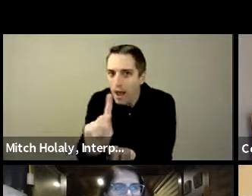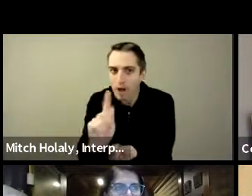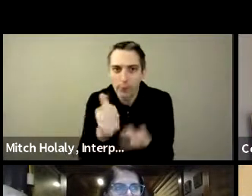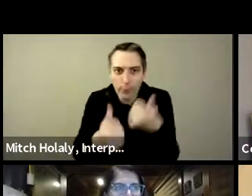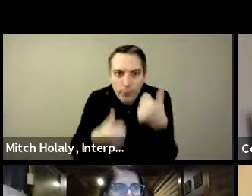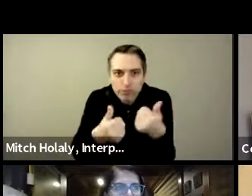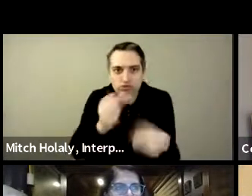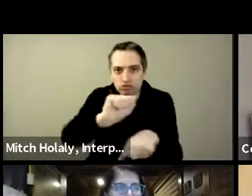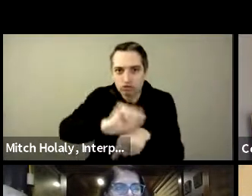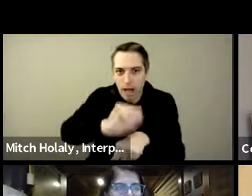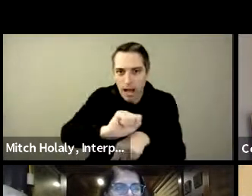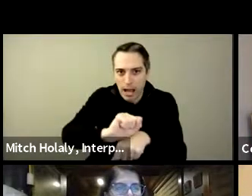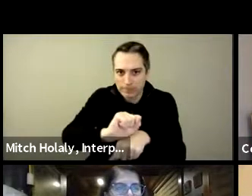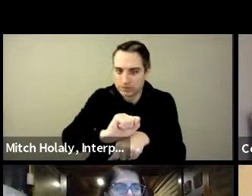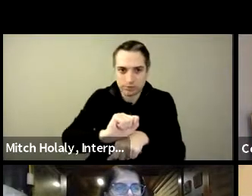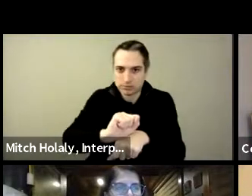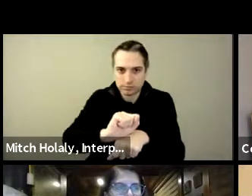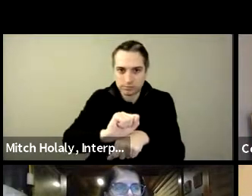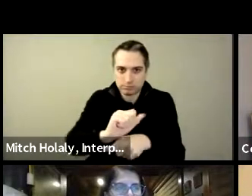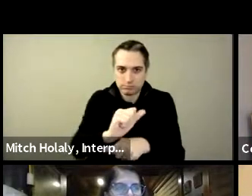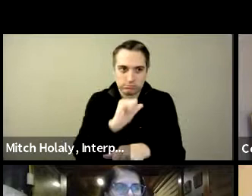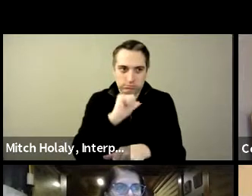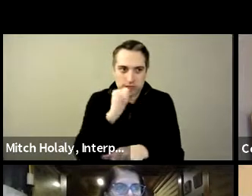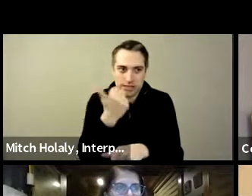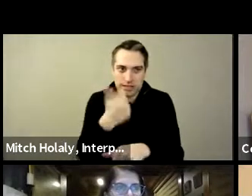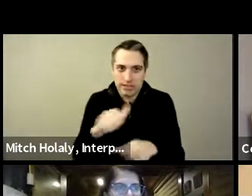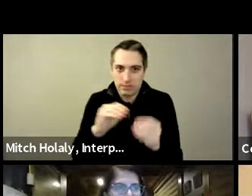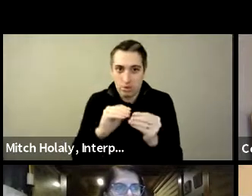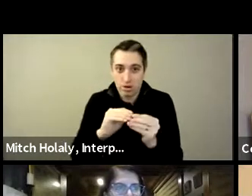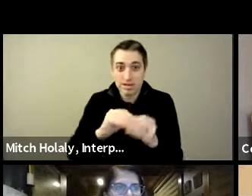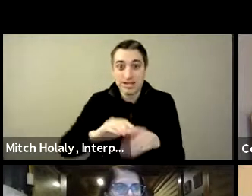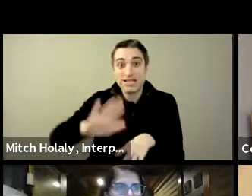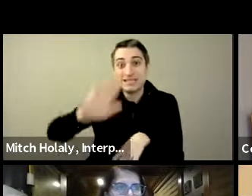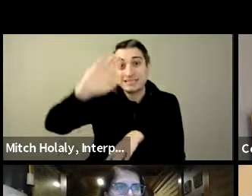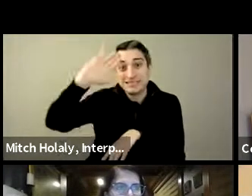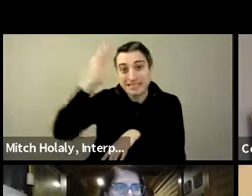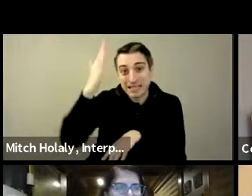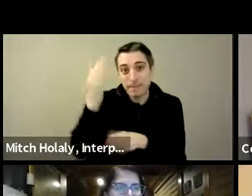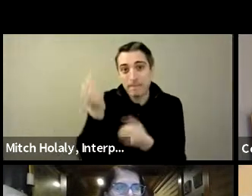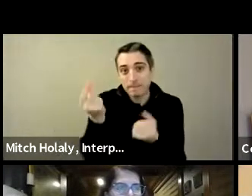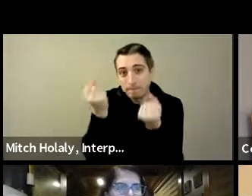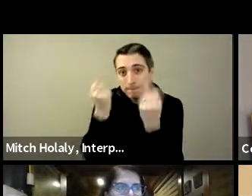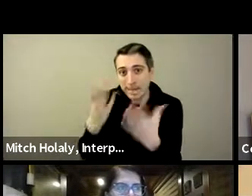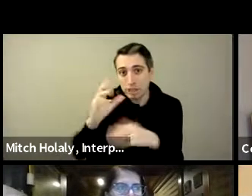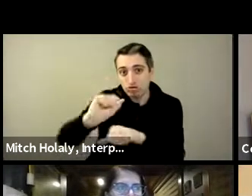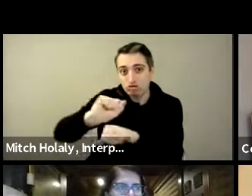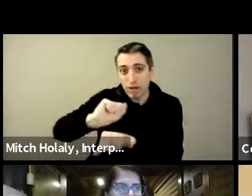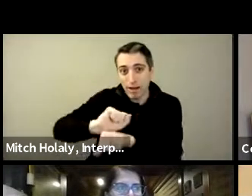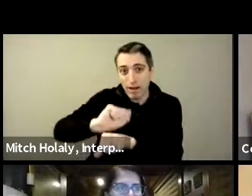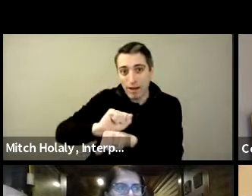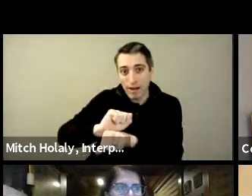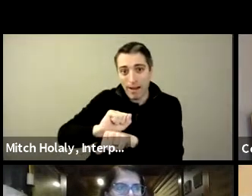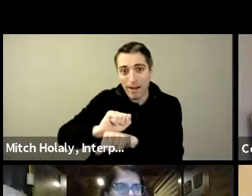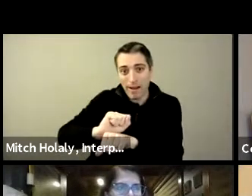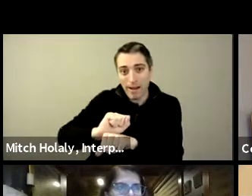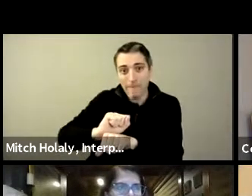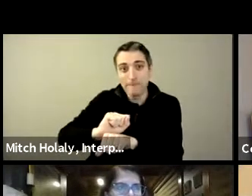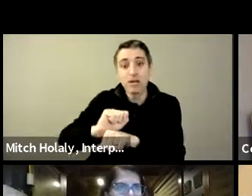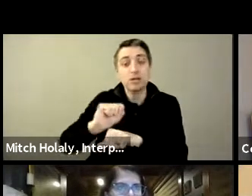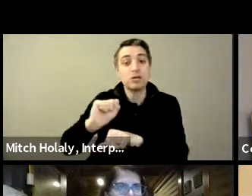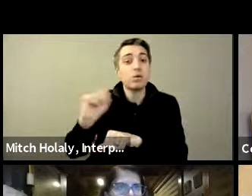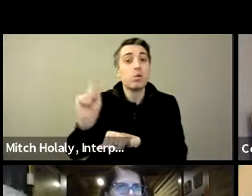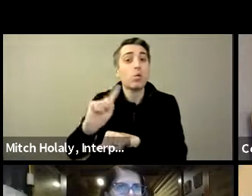that a number of those jobs do appear to have come from areas that have been workplaces that have been shut down